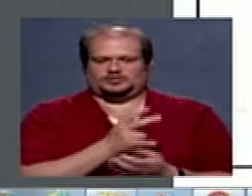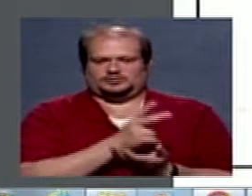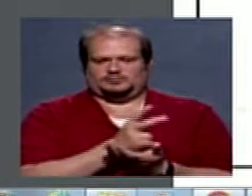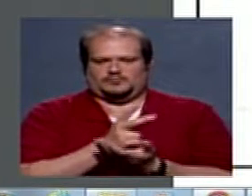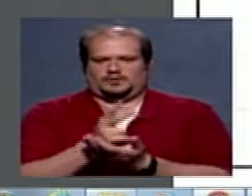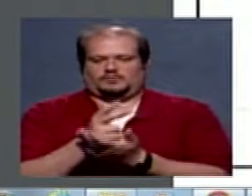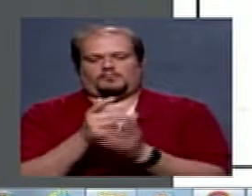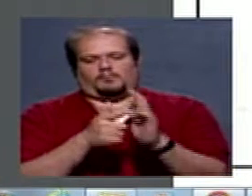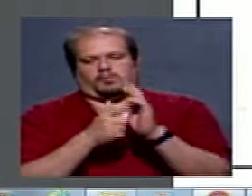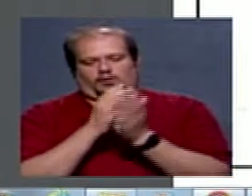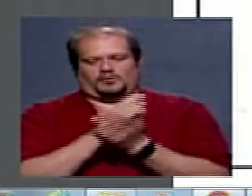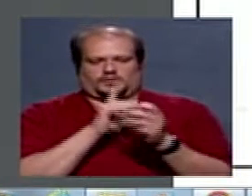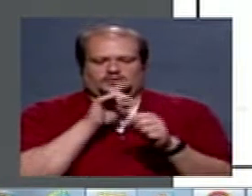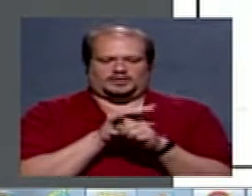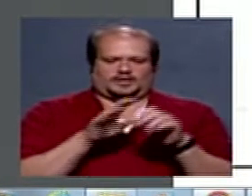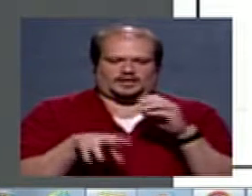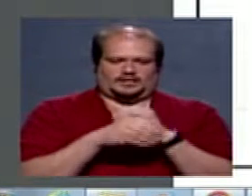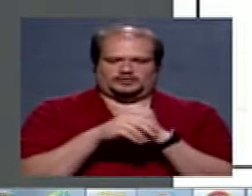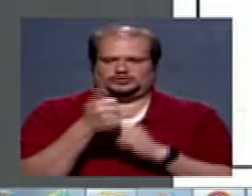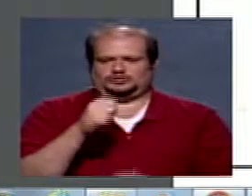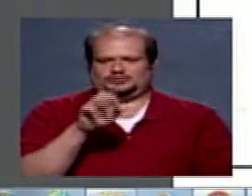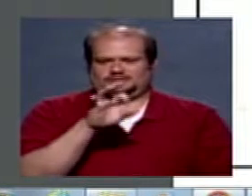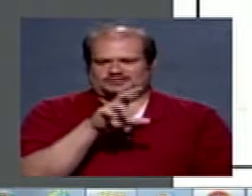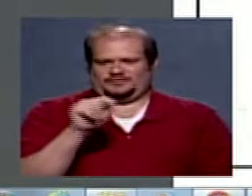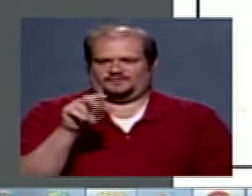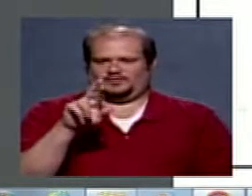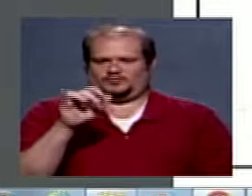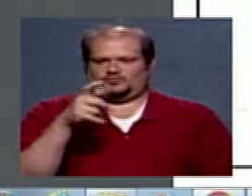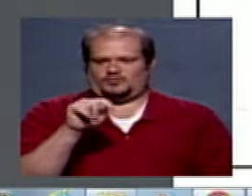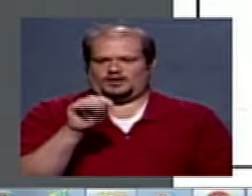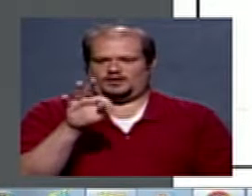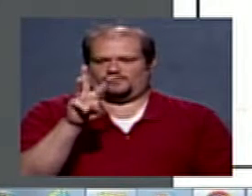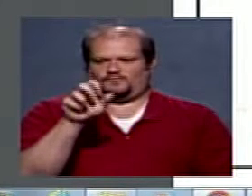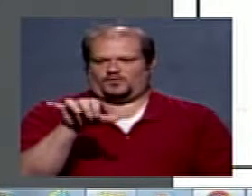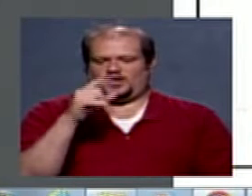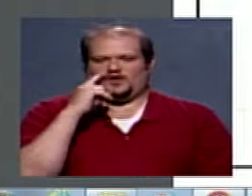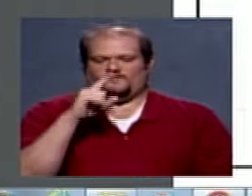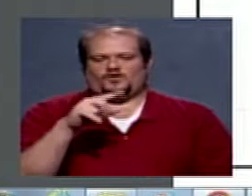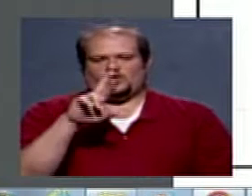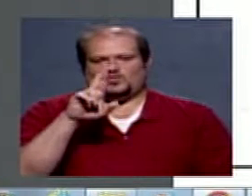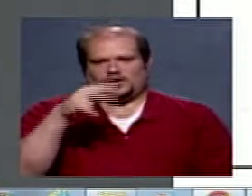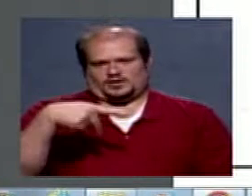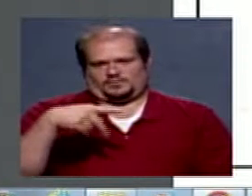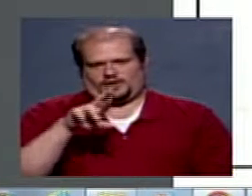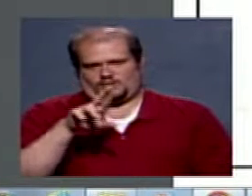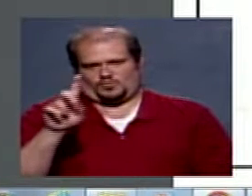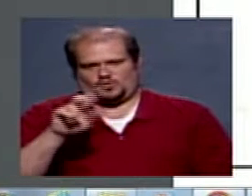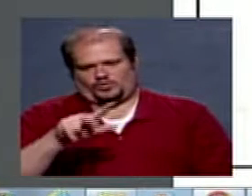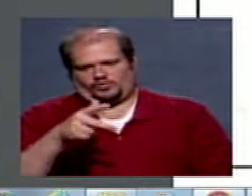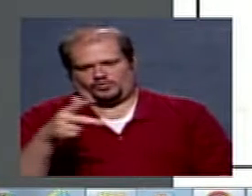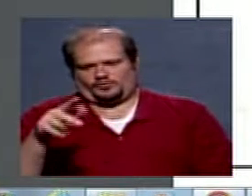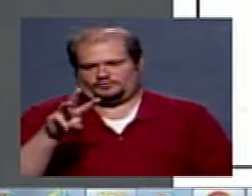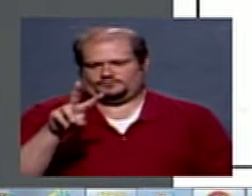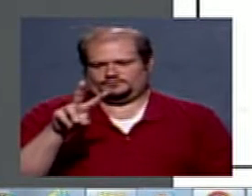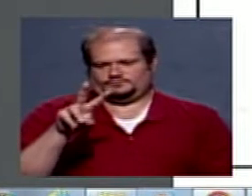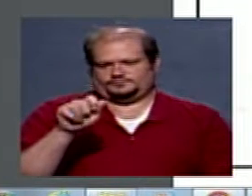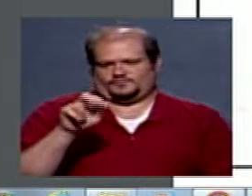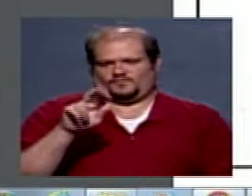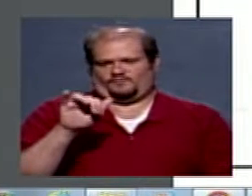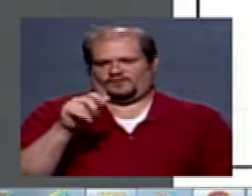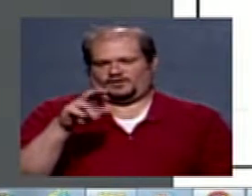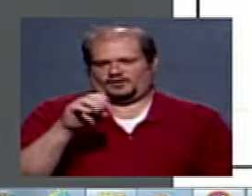by the requirement to dedicate an additional 10 feet of right-of-way for Rodney Parham Road. The third variance is to allow